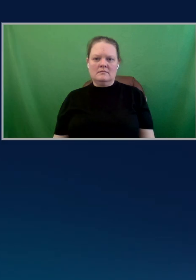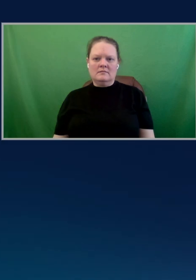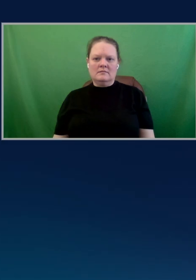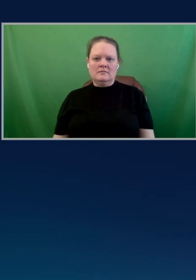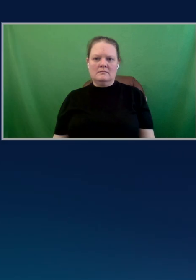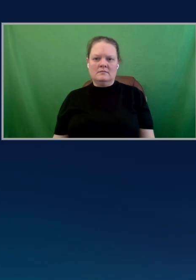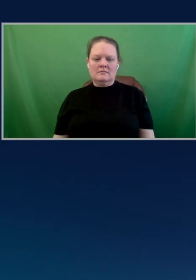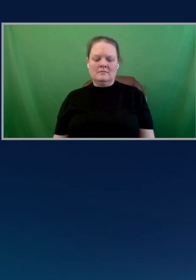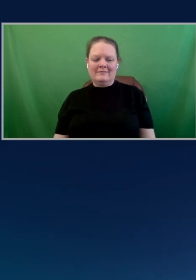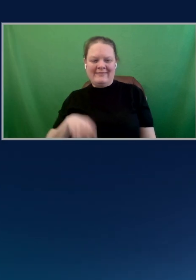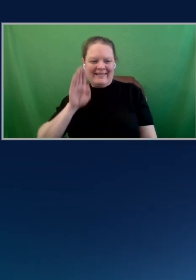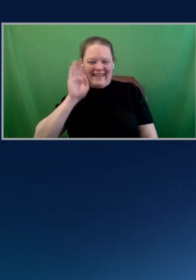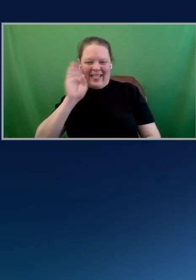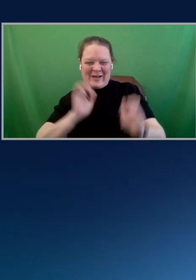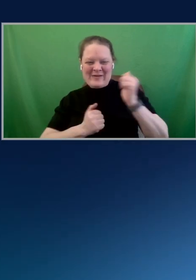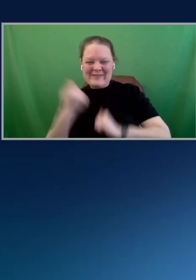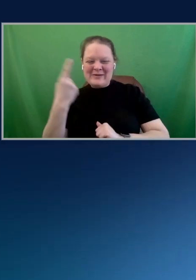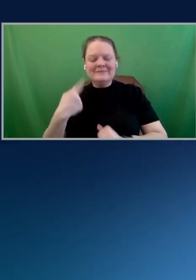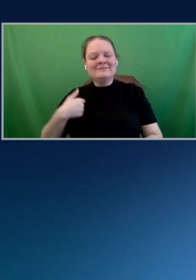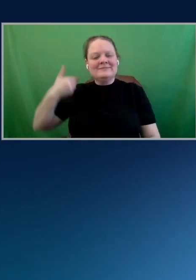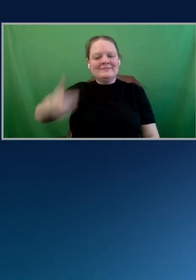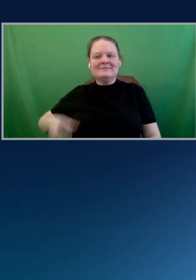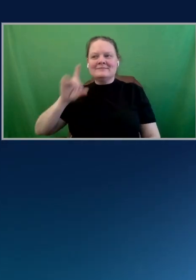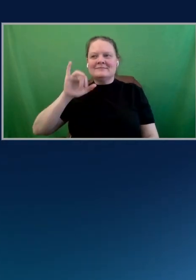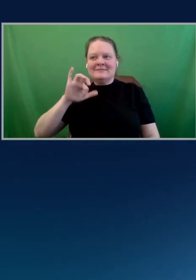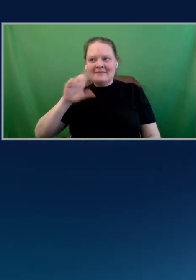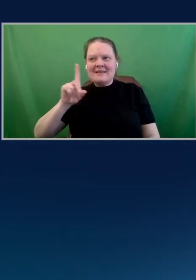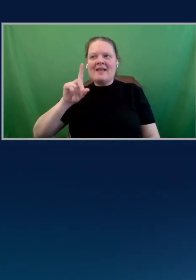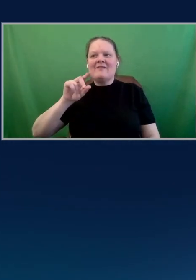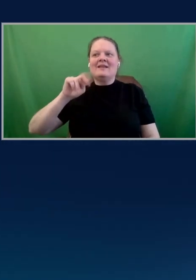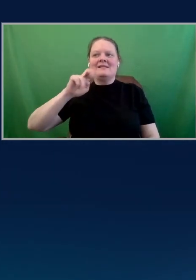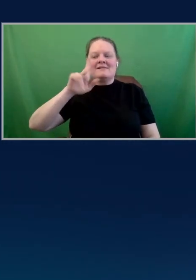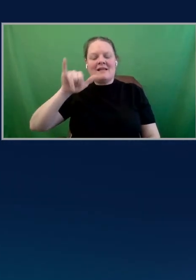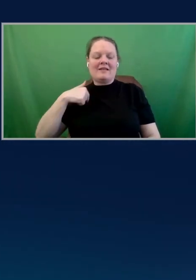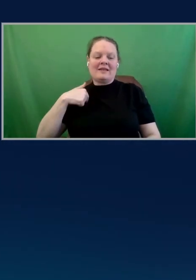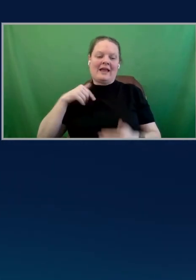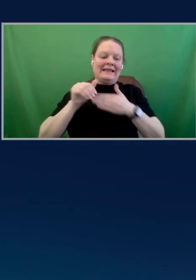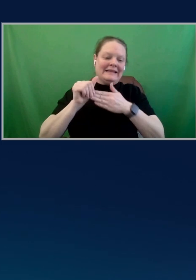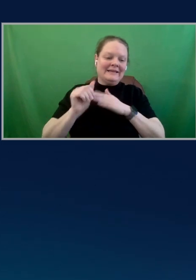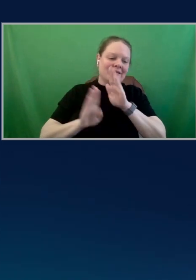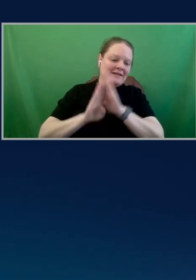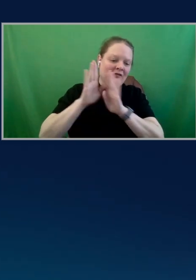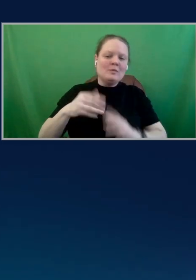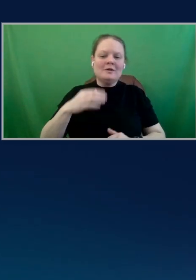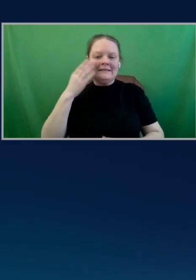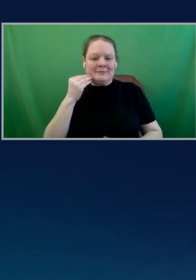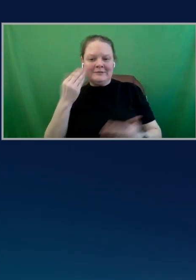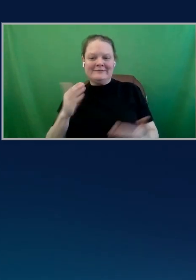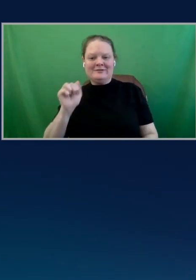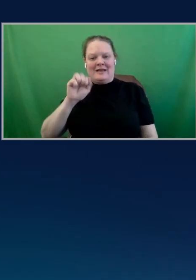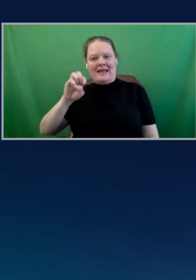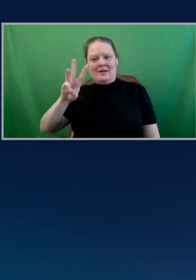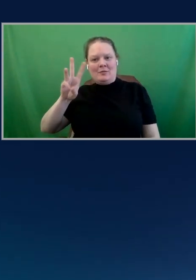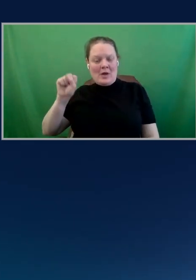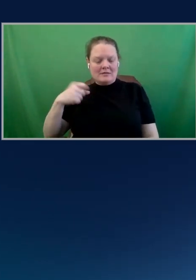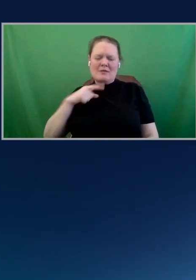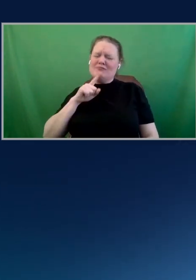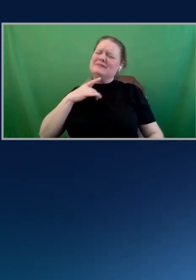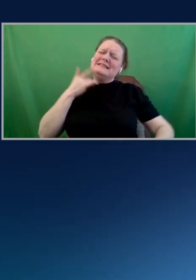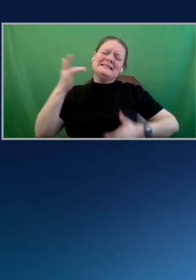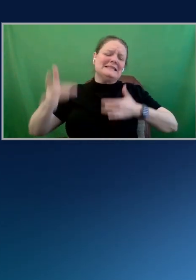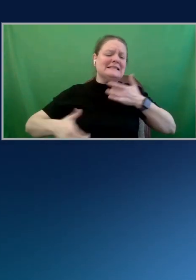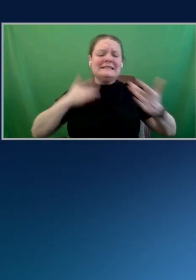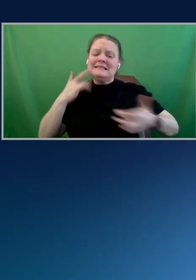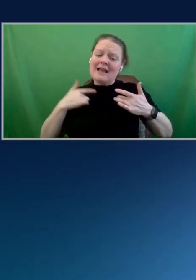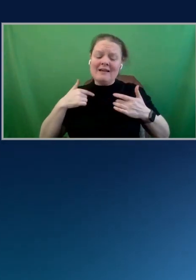Hi, folks. My name's David Nalley. I lead developer experience at AWS. I'm so excited that I get to